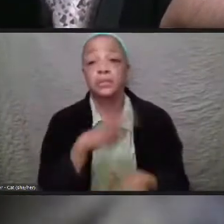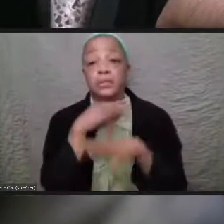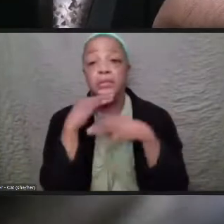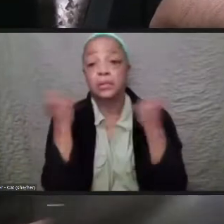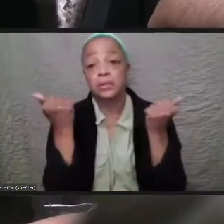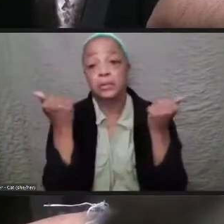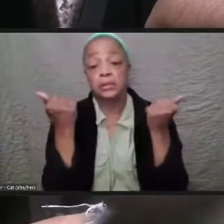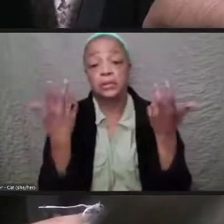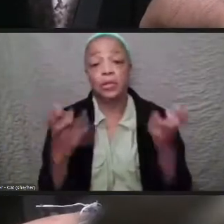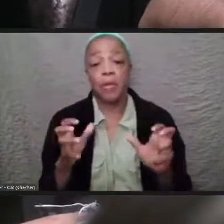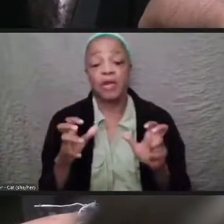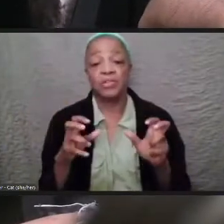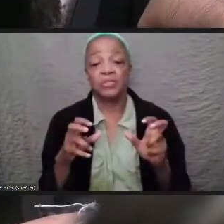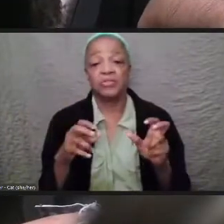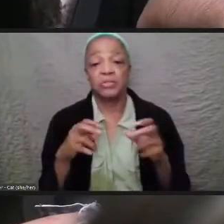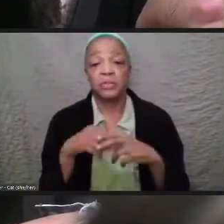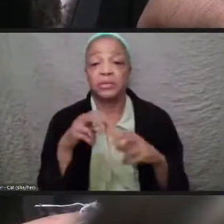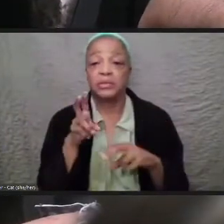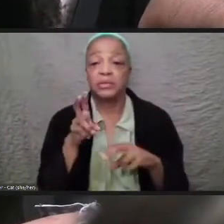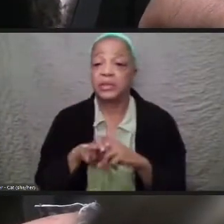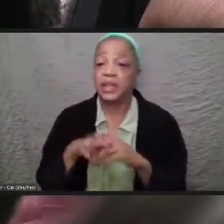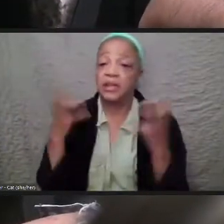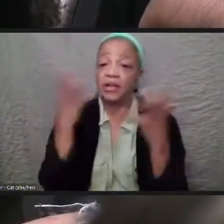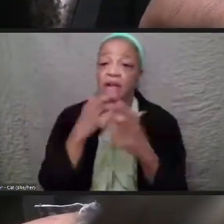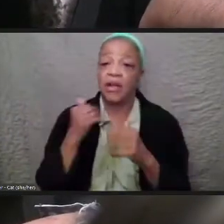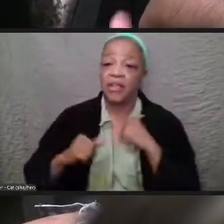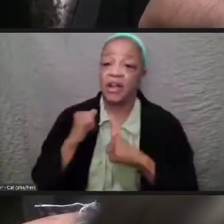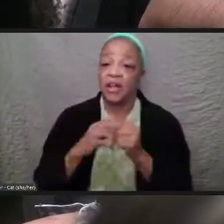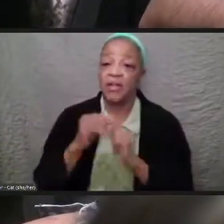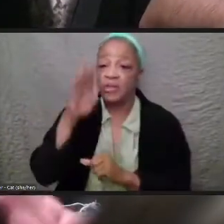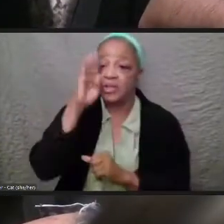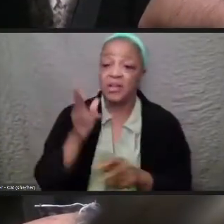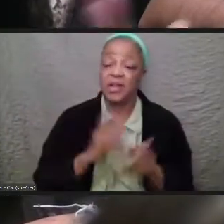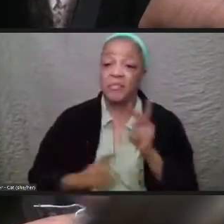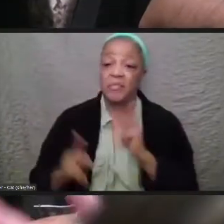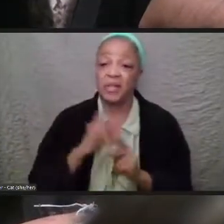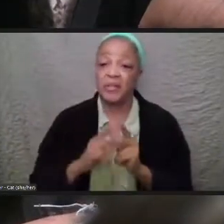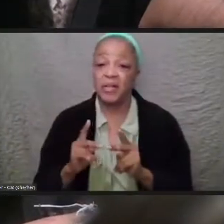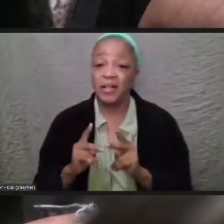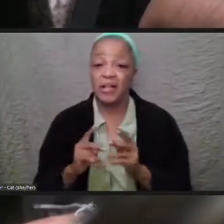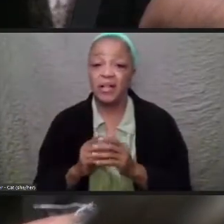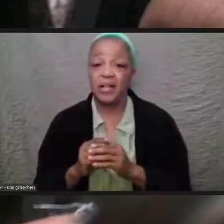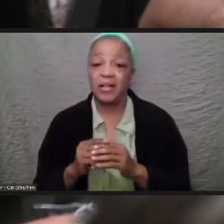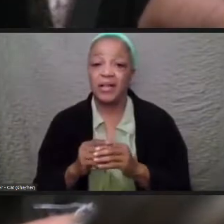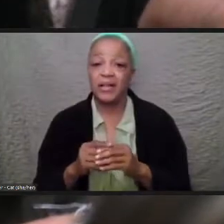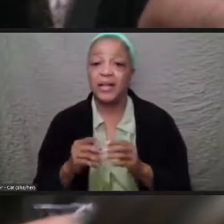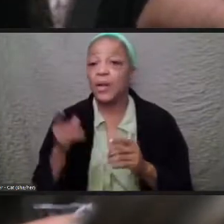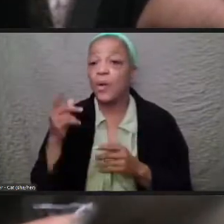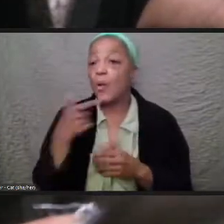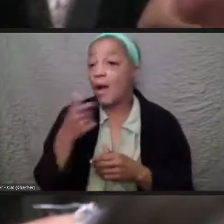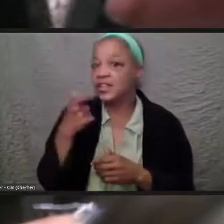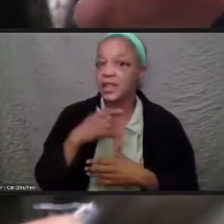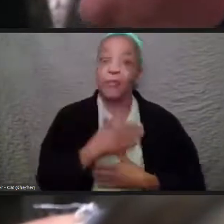sit in a dark theater with a bunch of straight people taking in stuff that they enjoy, because